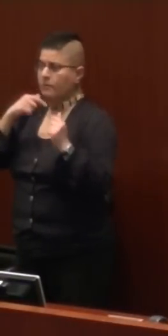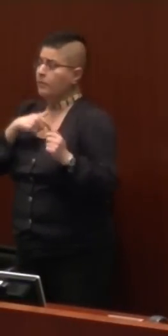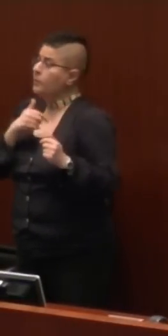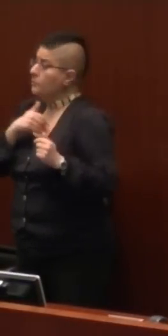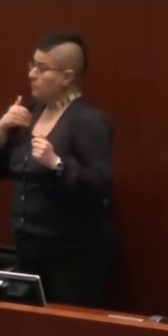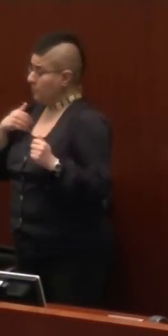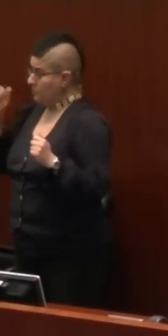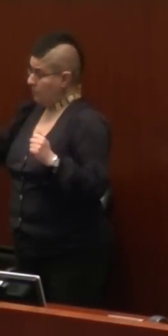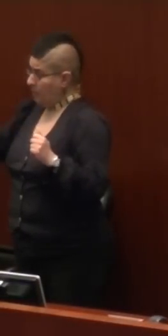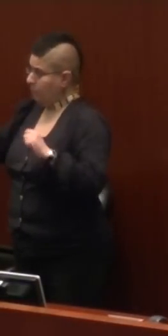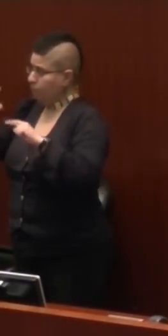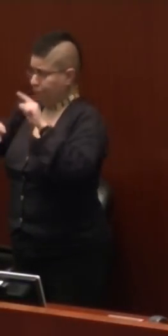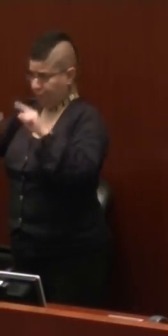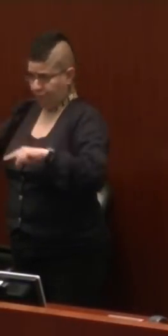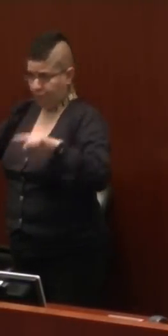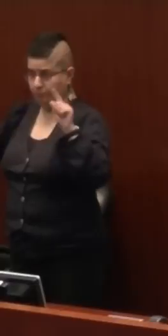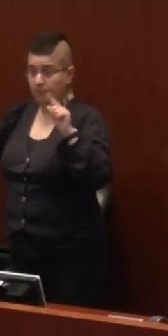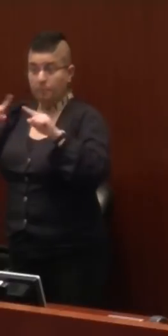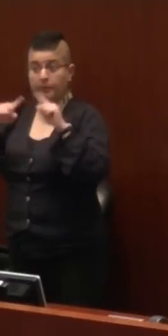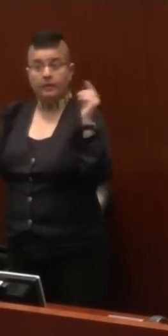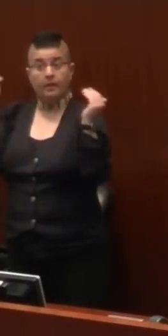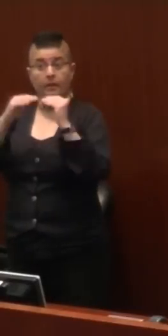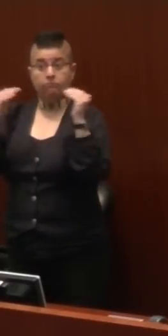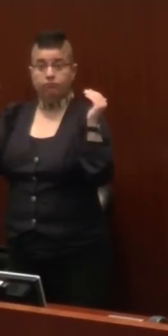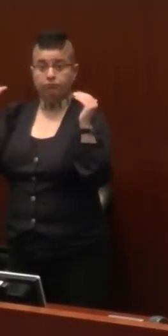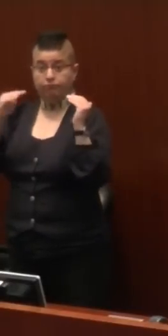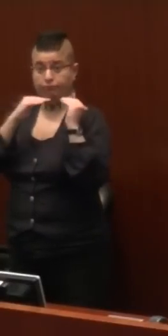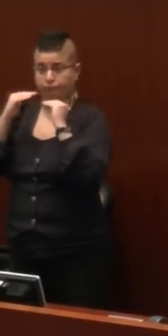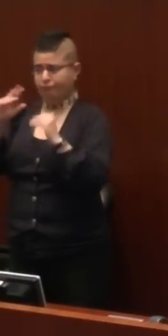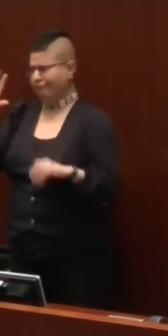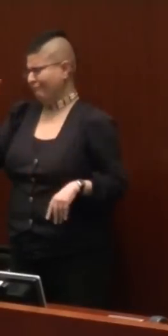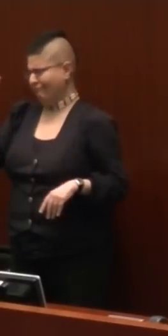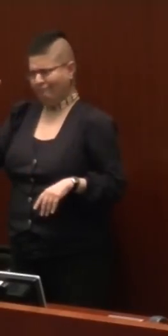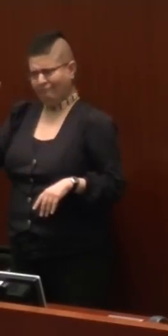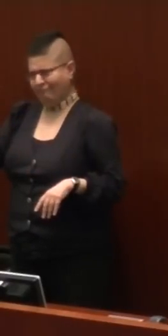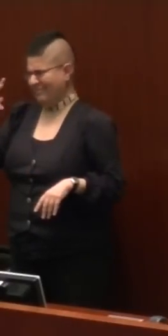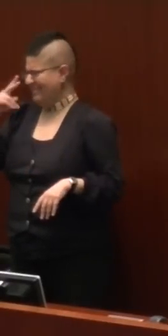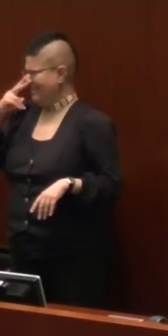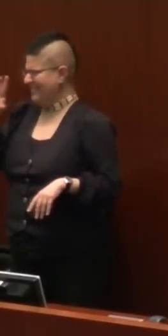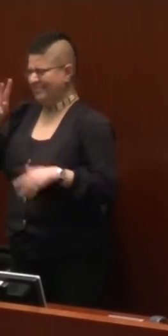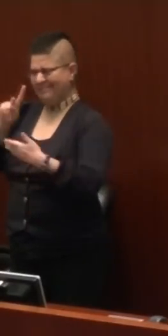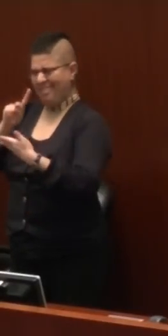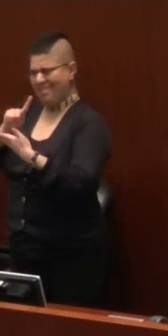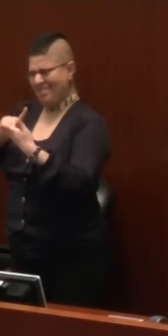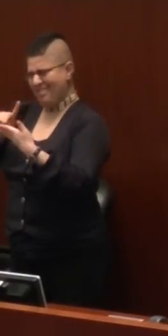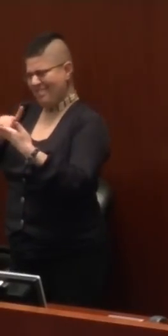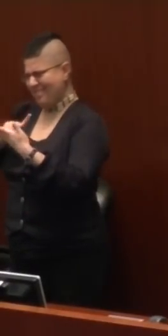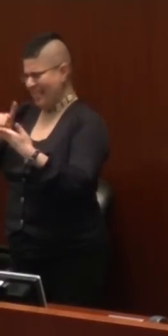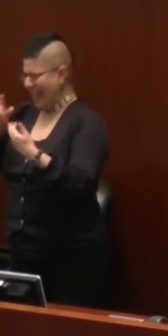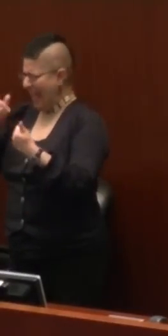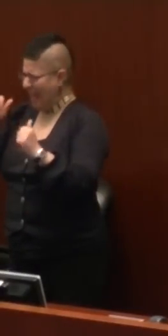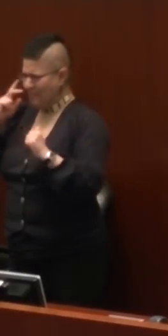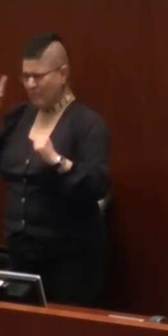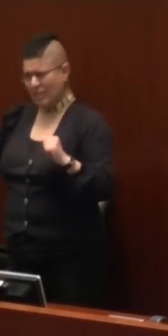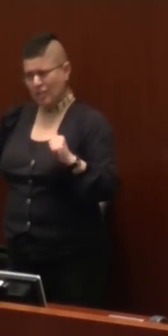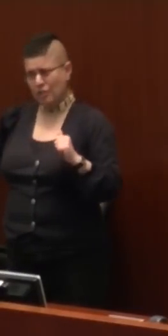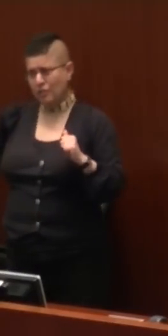is diverse, we are not equitable. Clear evidence of racism exists everywhere you look in our